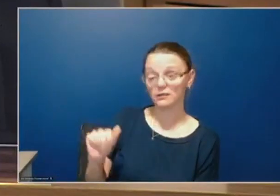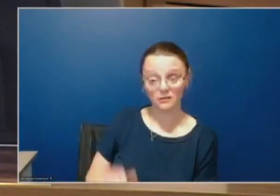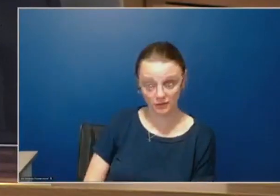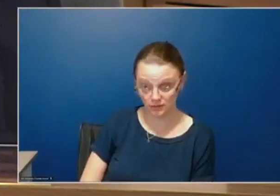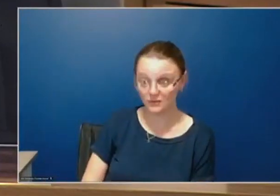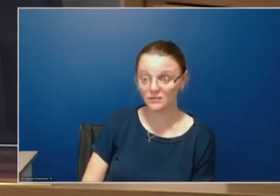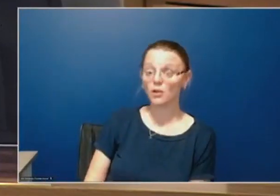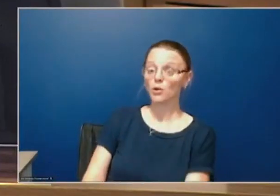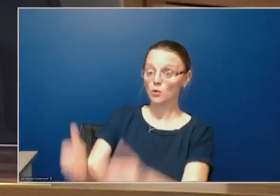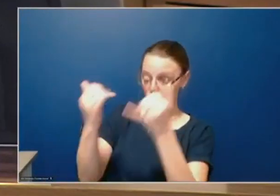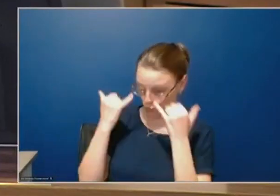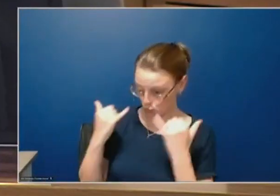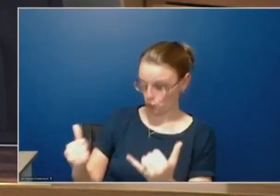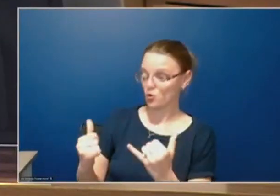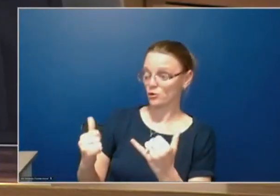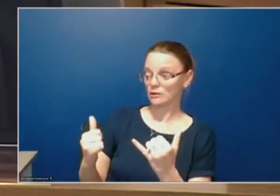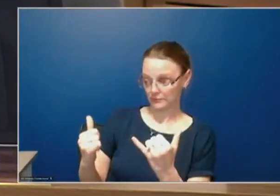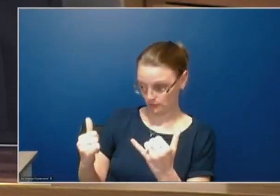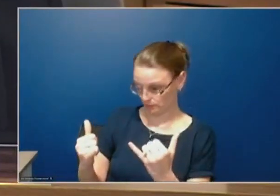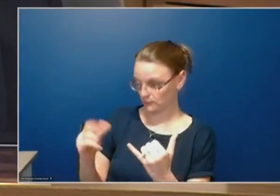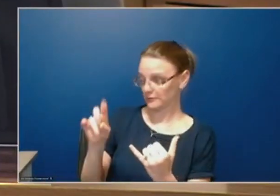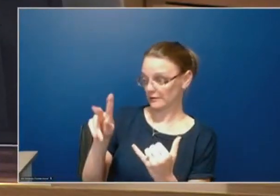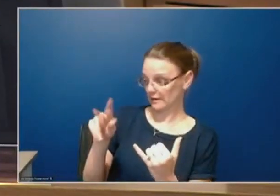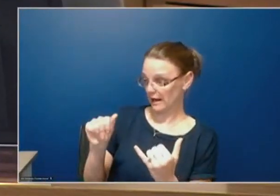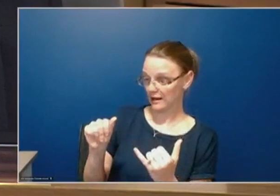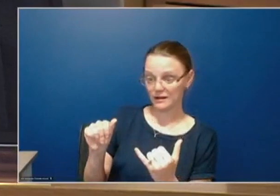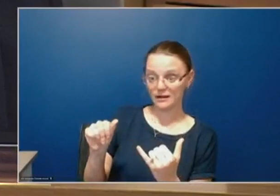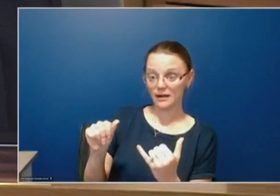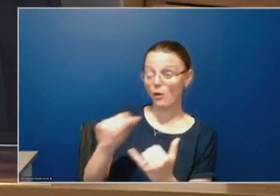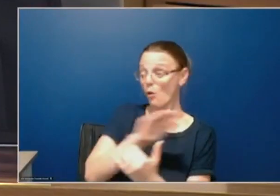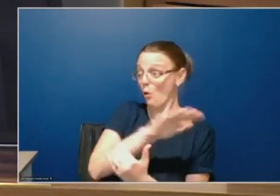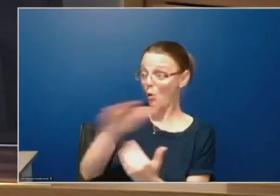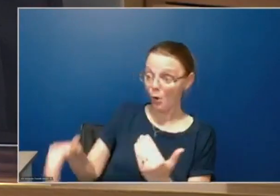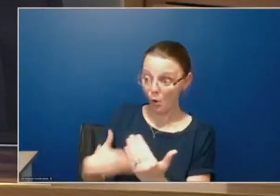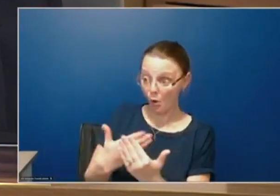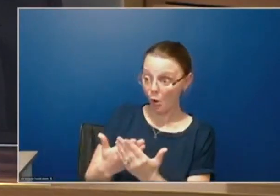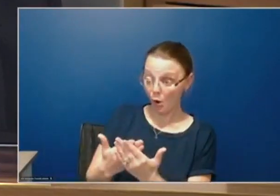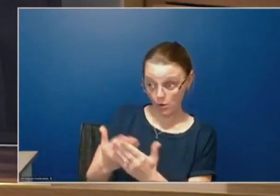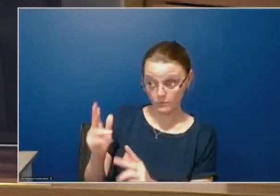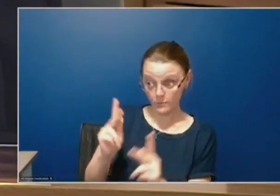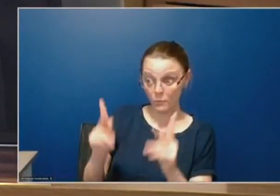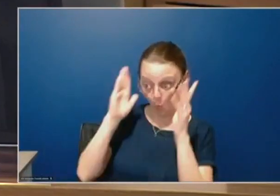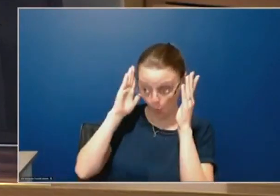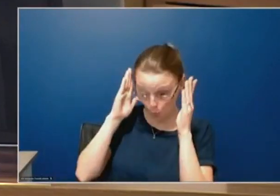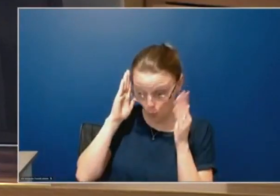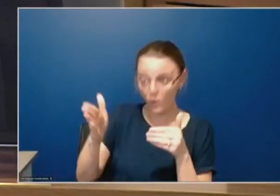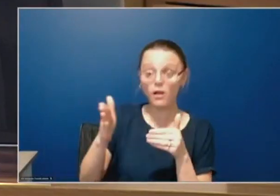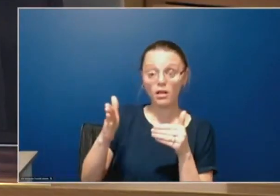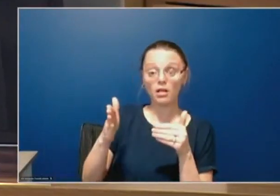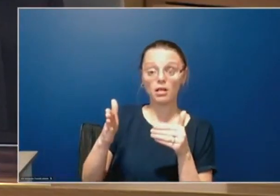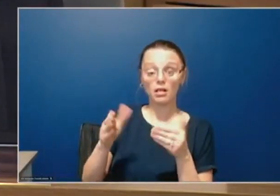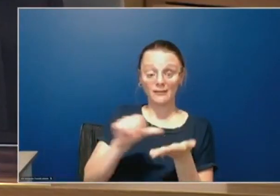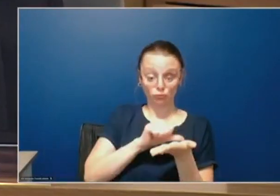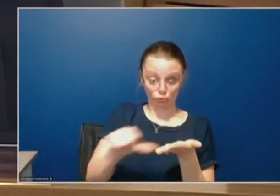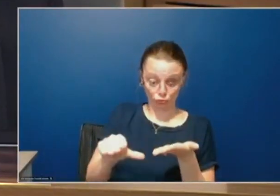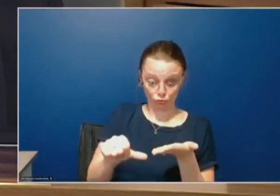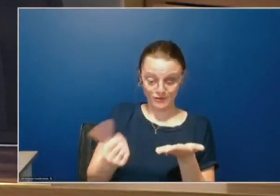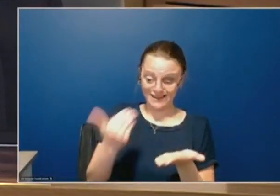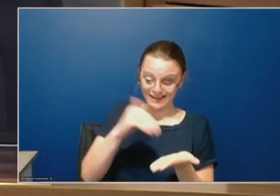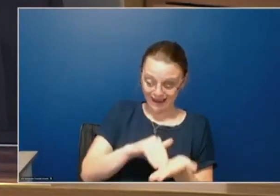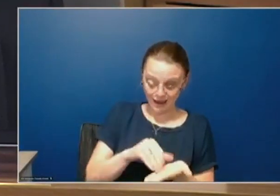current state of the data. I will Now, tell not you, I all don't those agree with people, that. not all those people have had surgery,